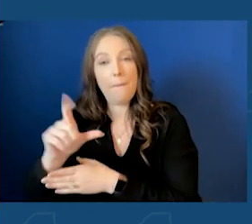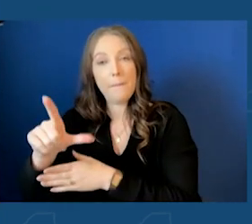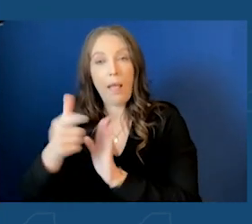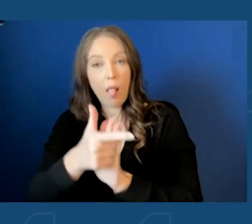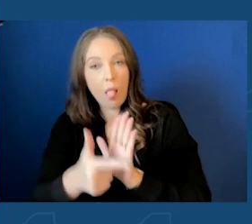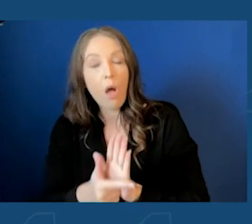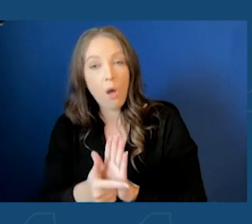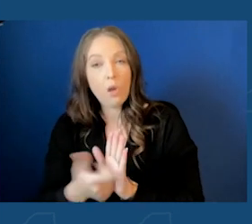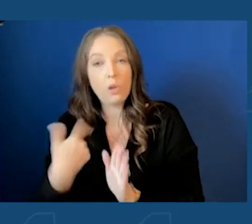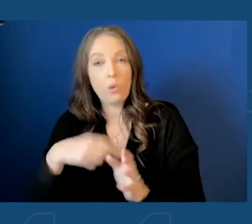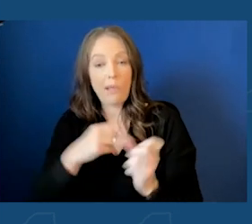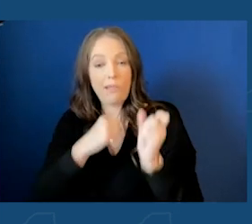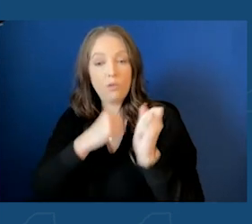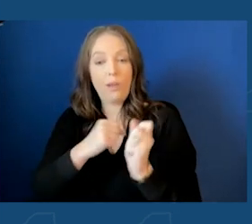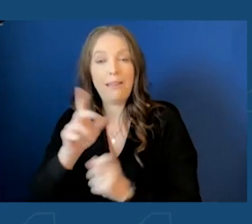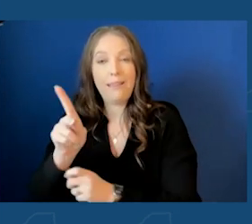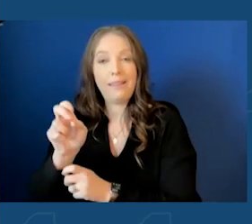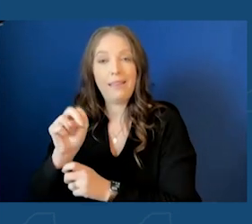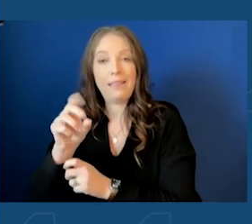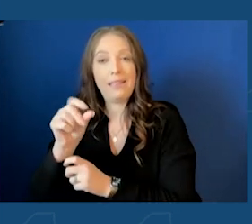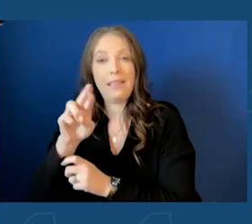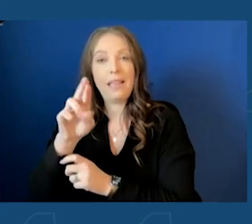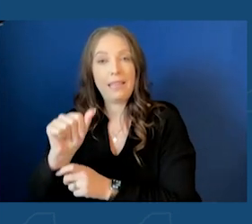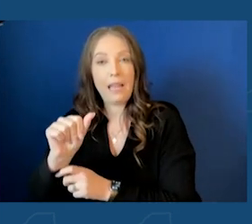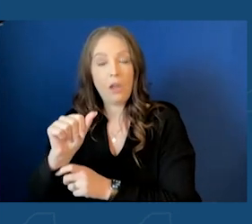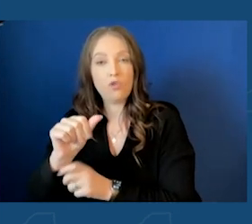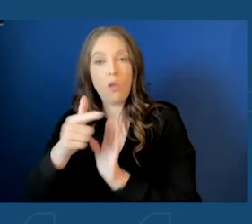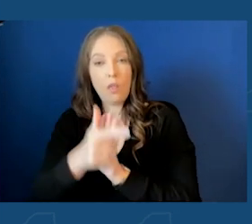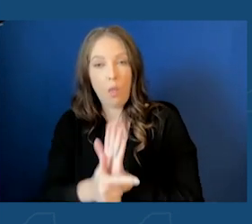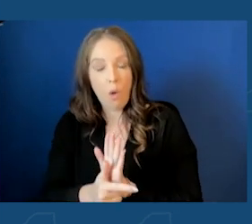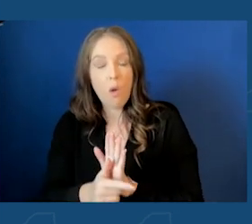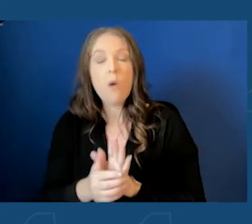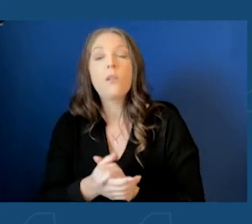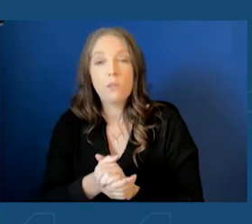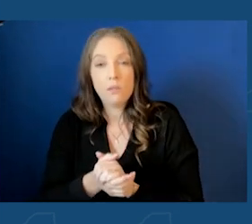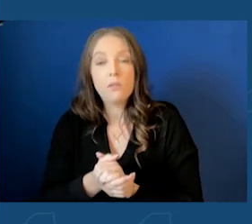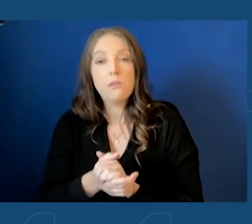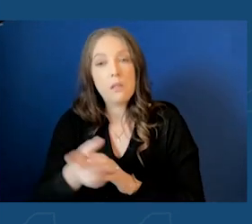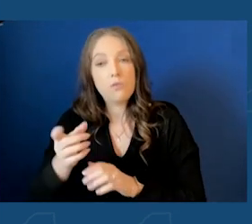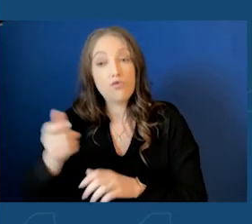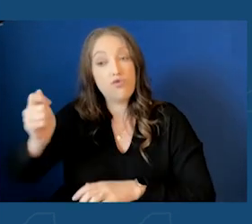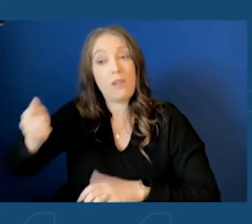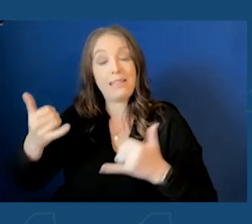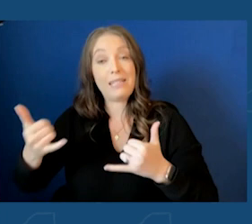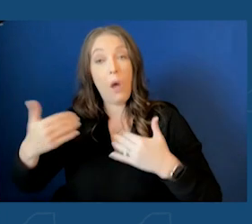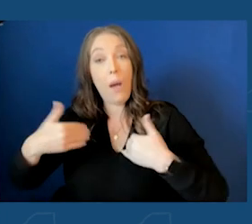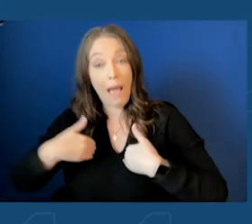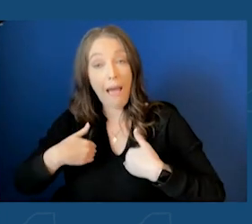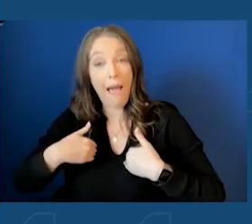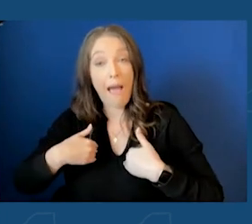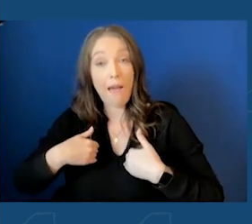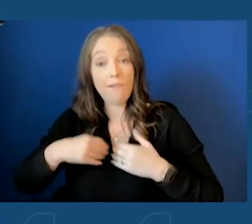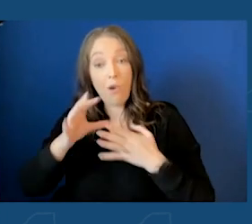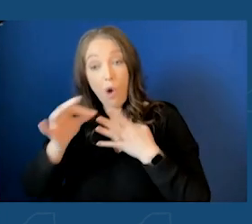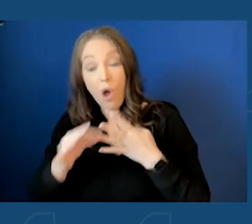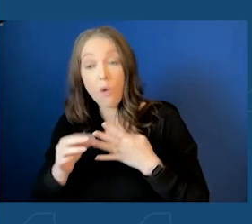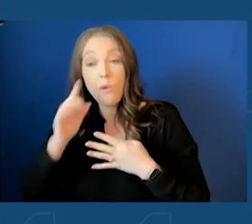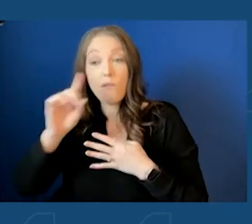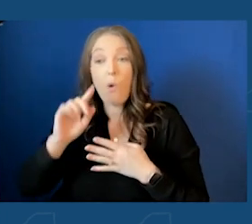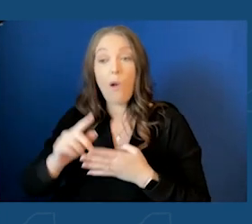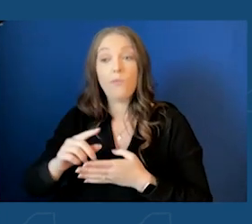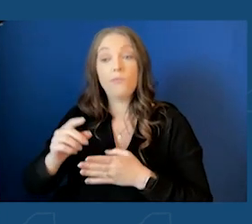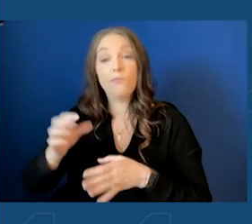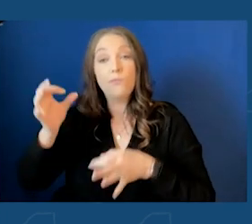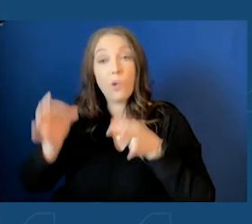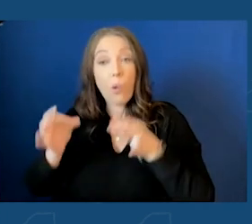strengthened Kendra's law, and judges have abilities to have court-ordered treatment for people who really are severely ill, who could harm